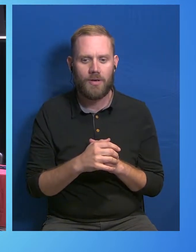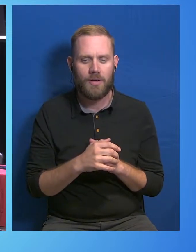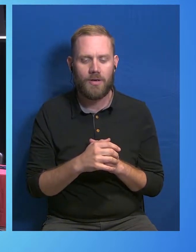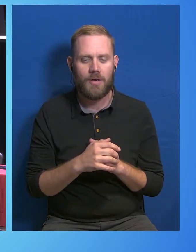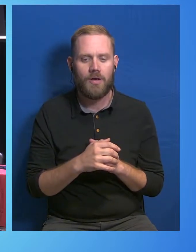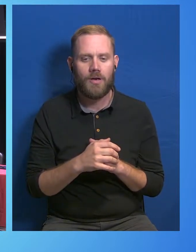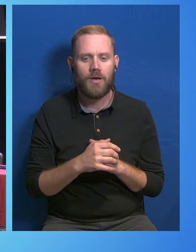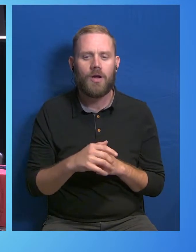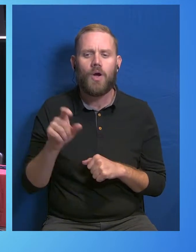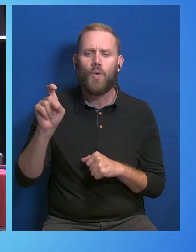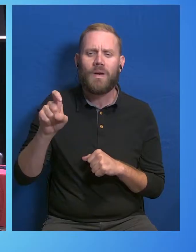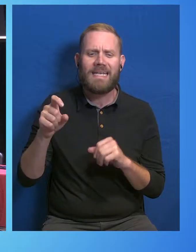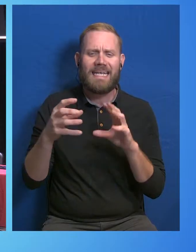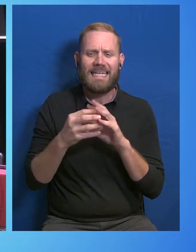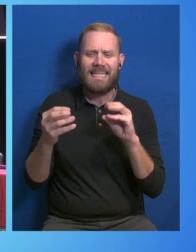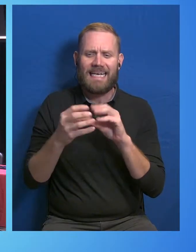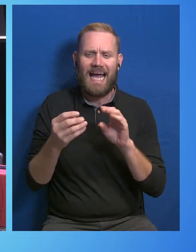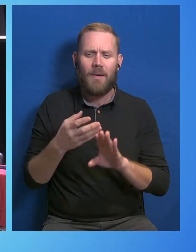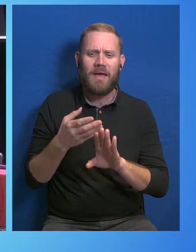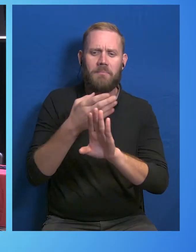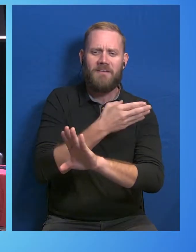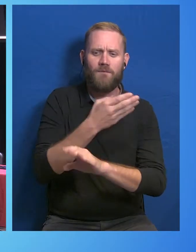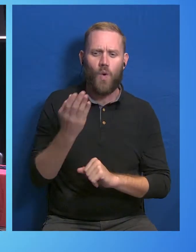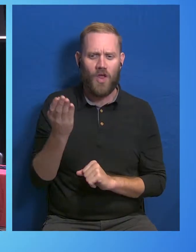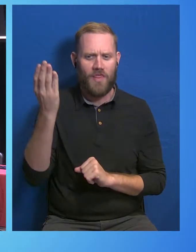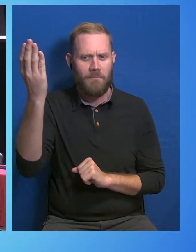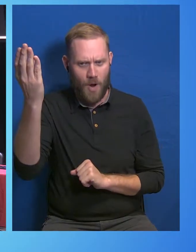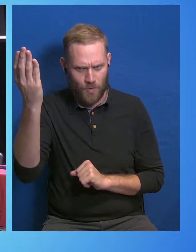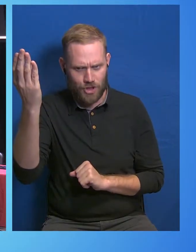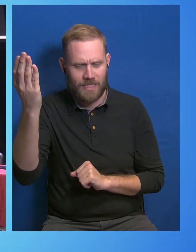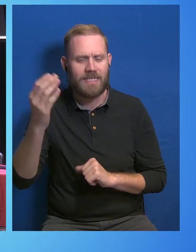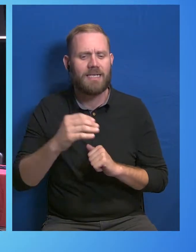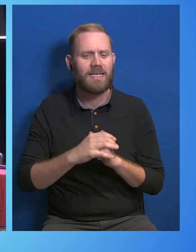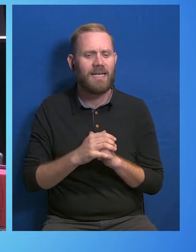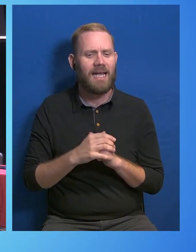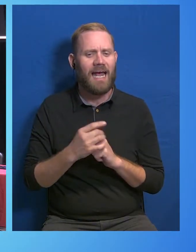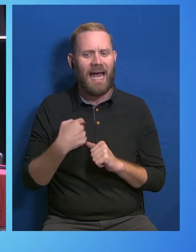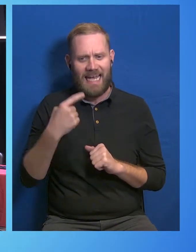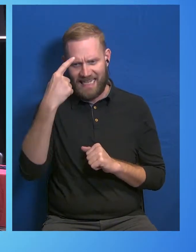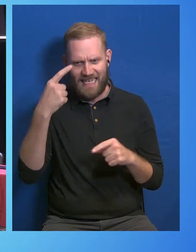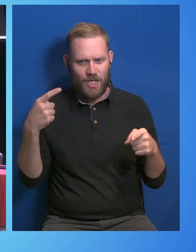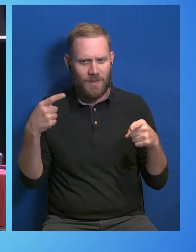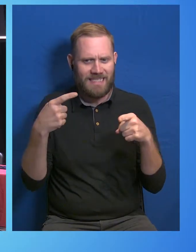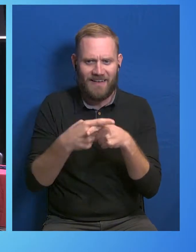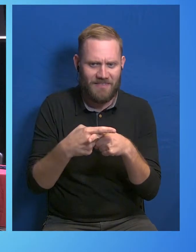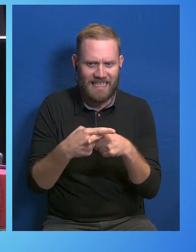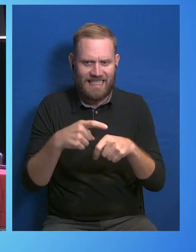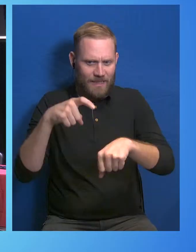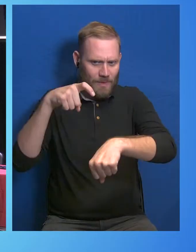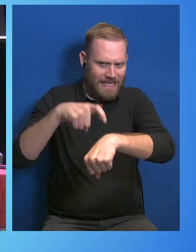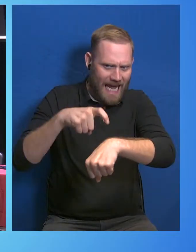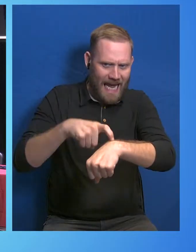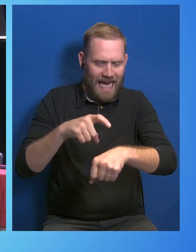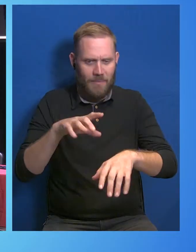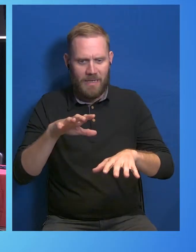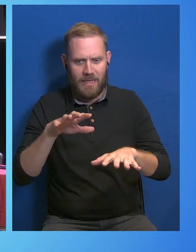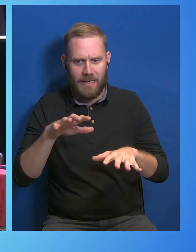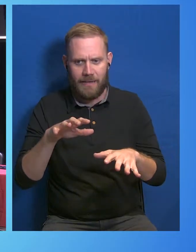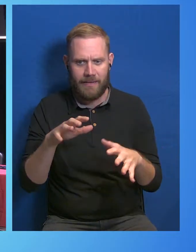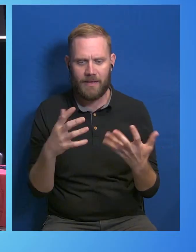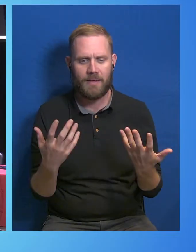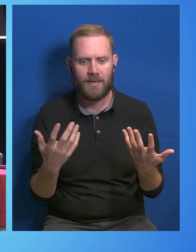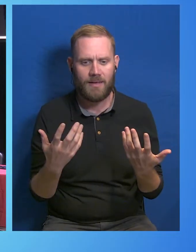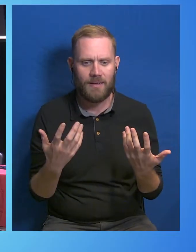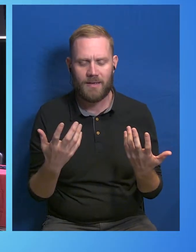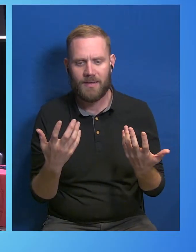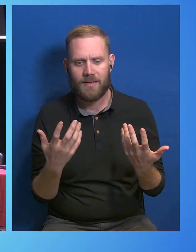We needed this comment before the motion. I think there was a conflict in timing and